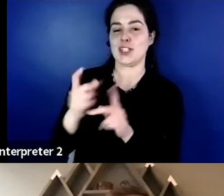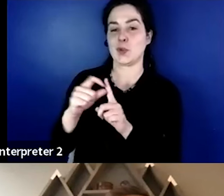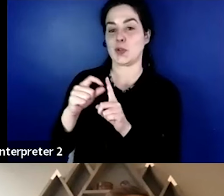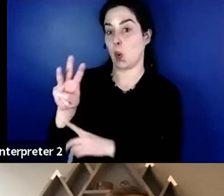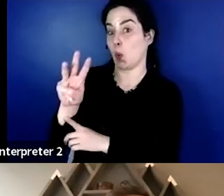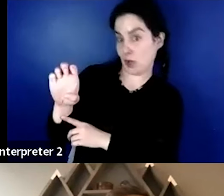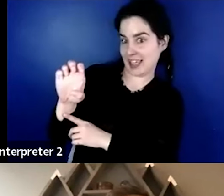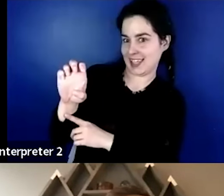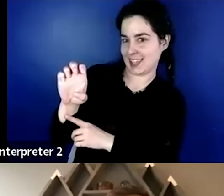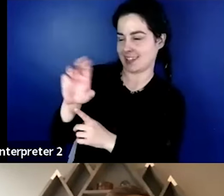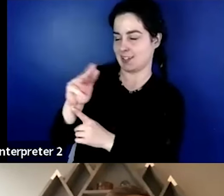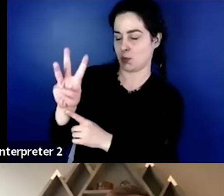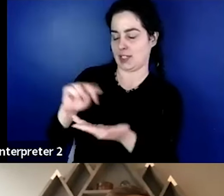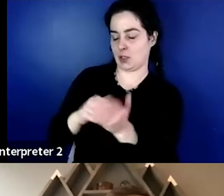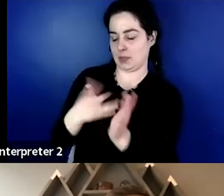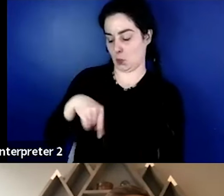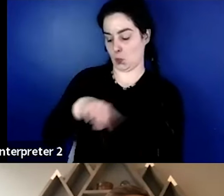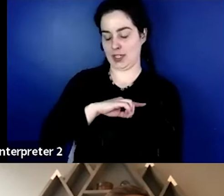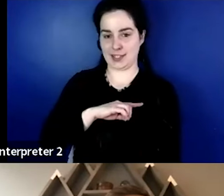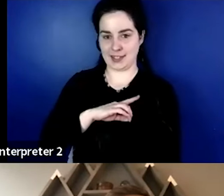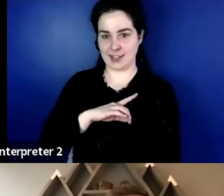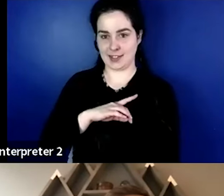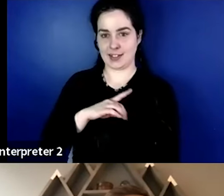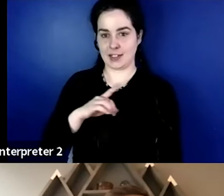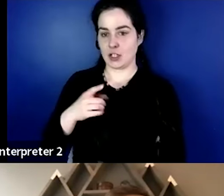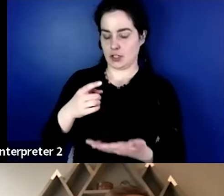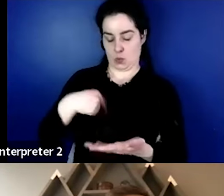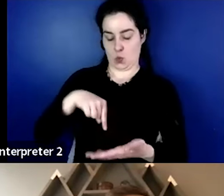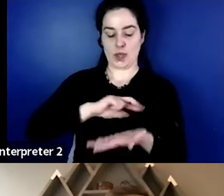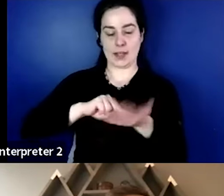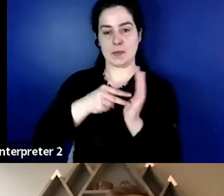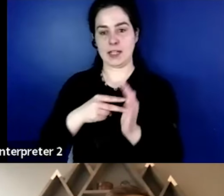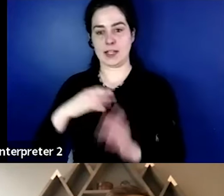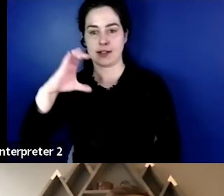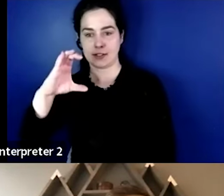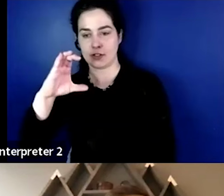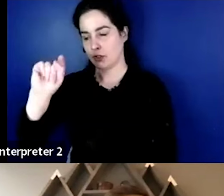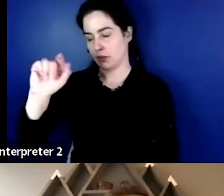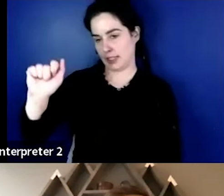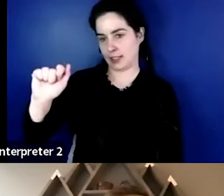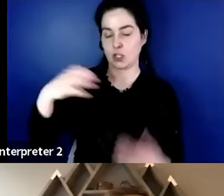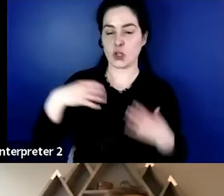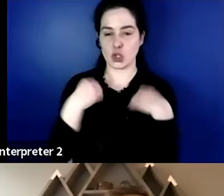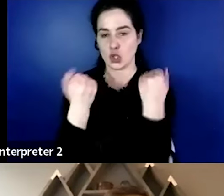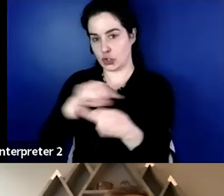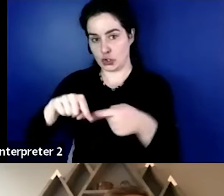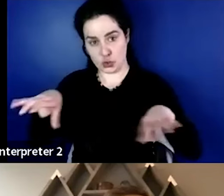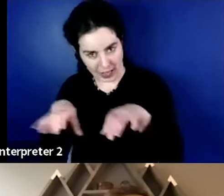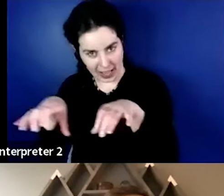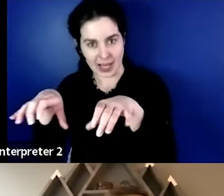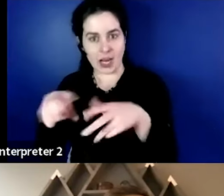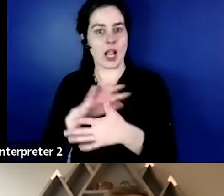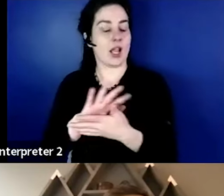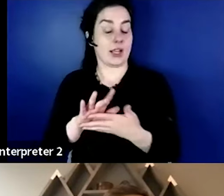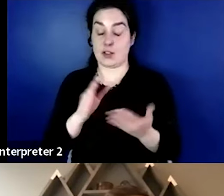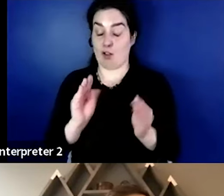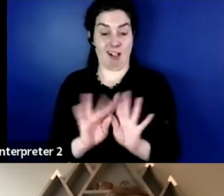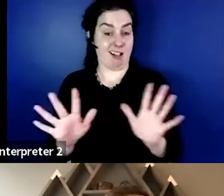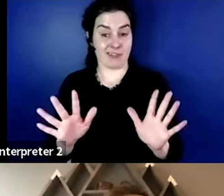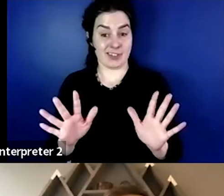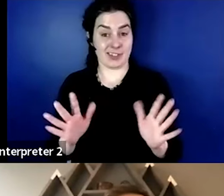large we, but you're speaking also from courage to act. And I think from your presentation, the team's presentation, it's really clear that you value